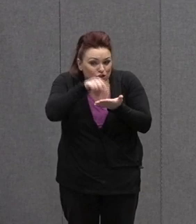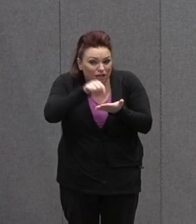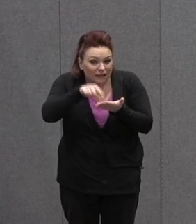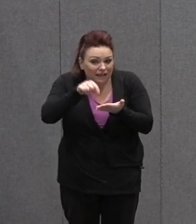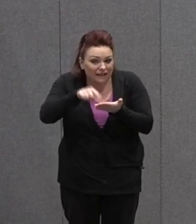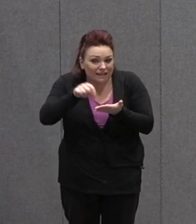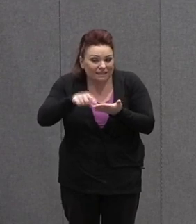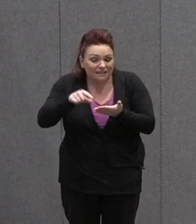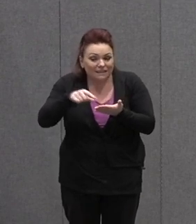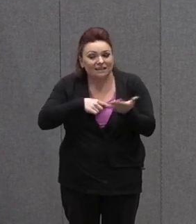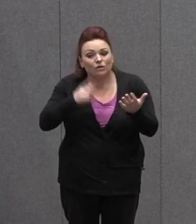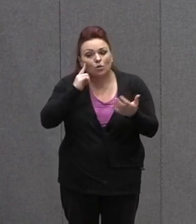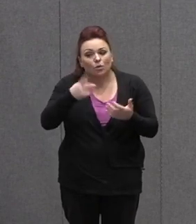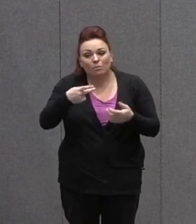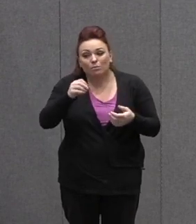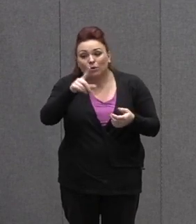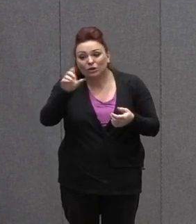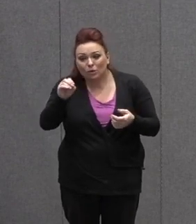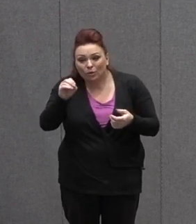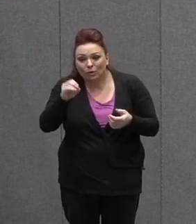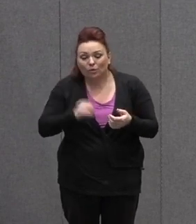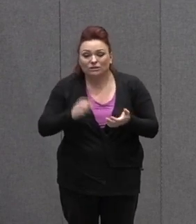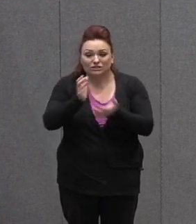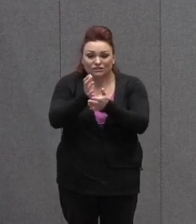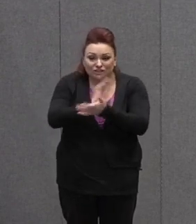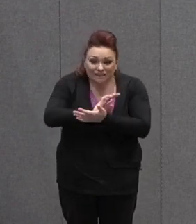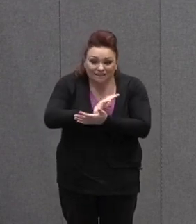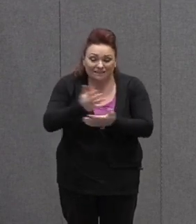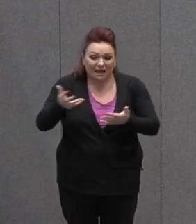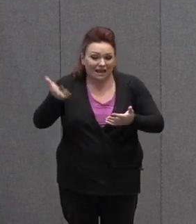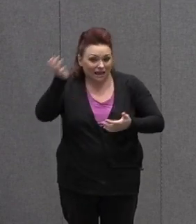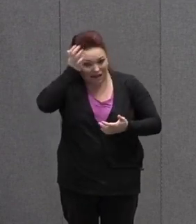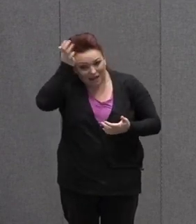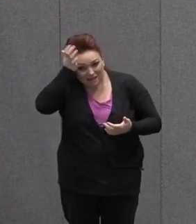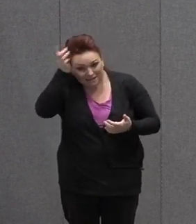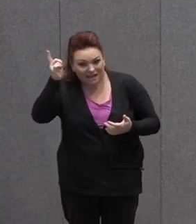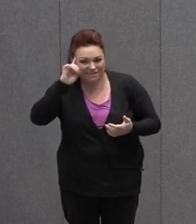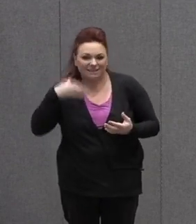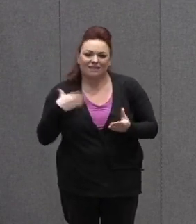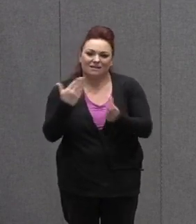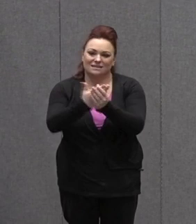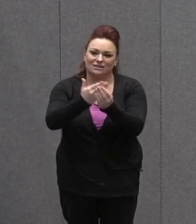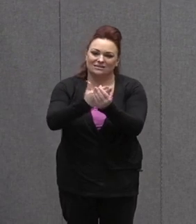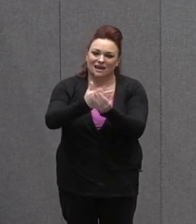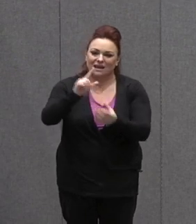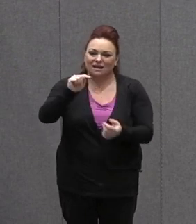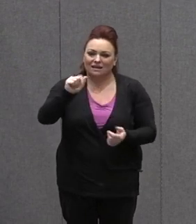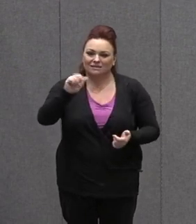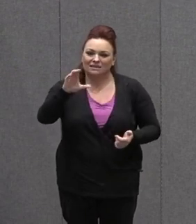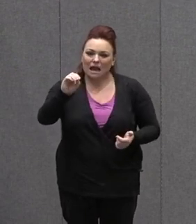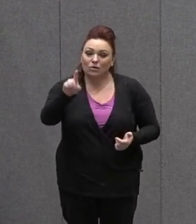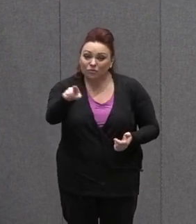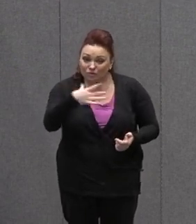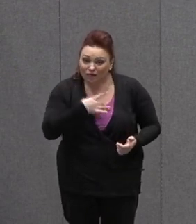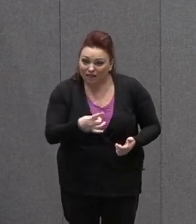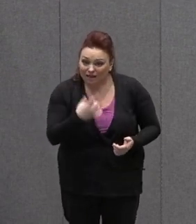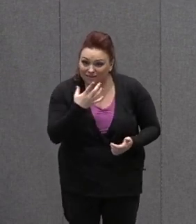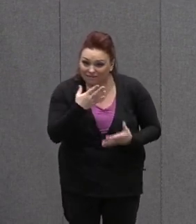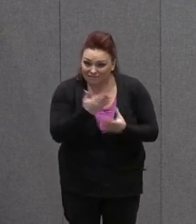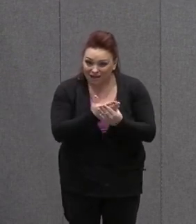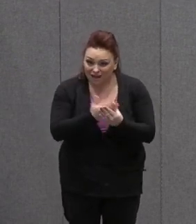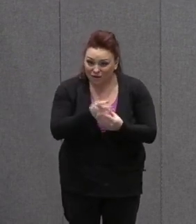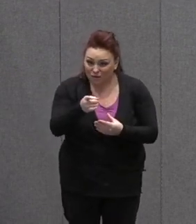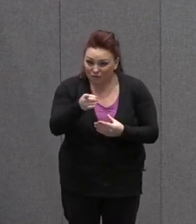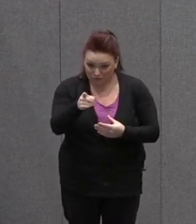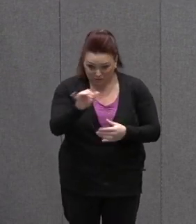or maybe some cheese and some lettuce. I think that sounds like a taco. I love tacos, don't you?